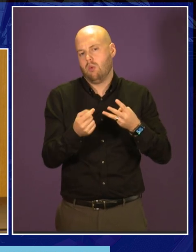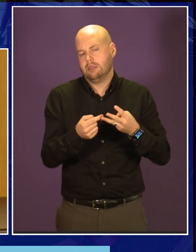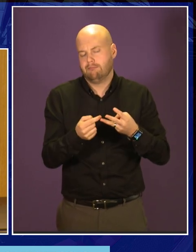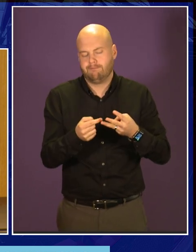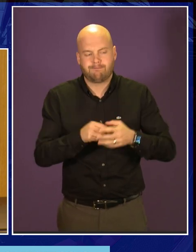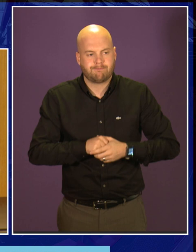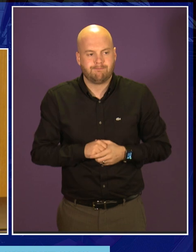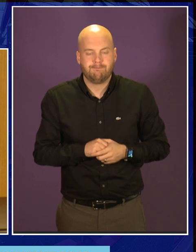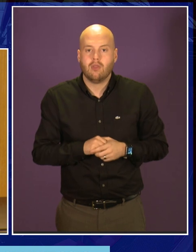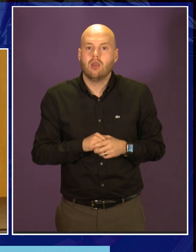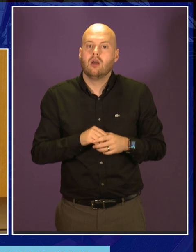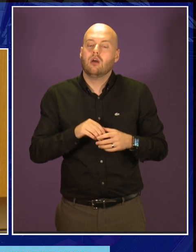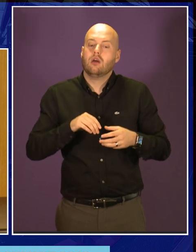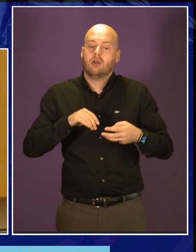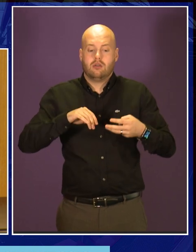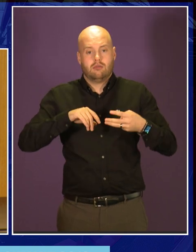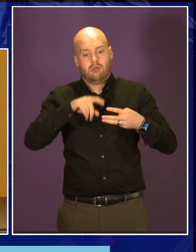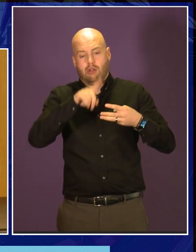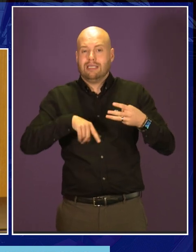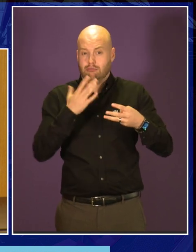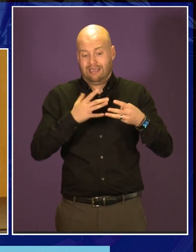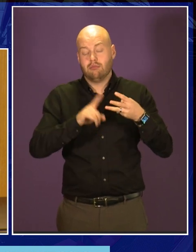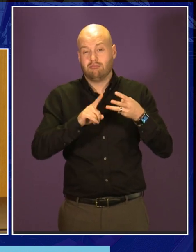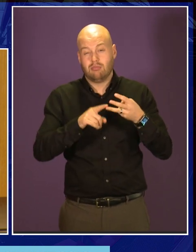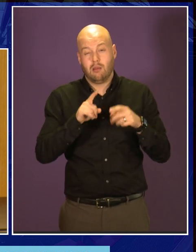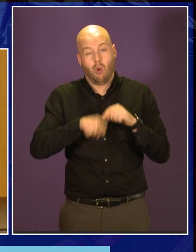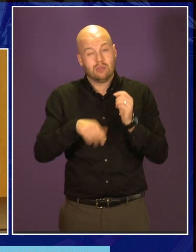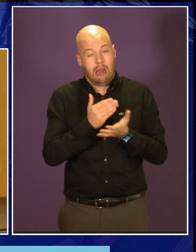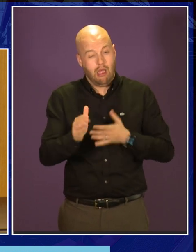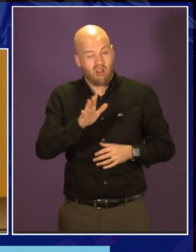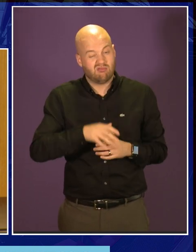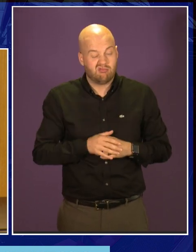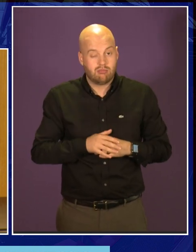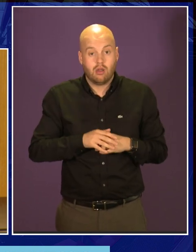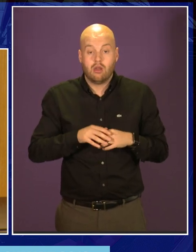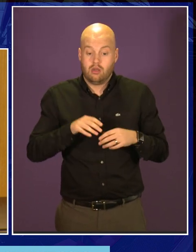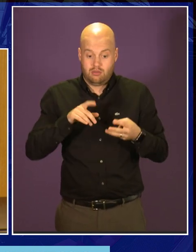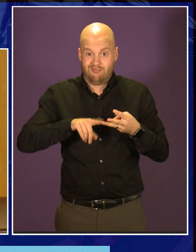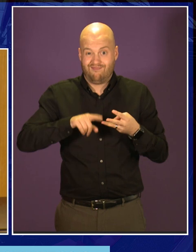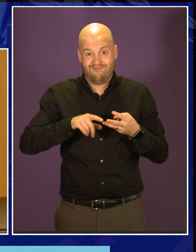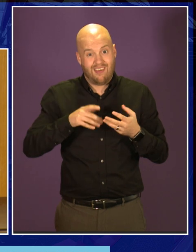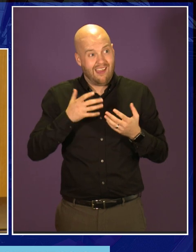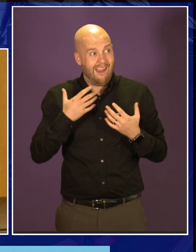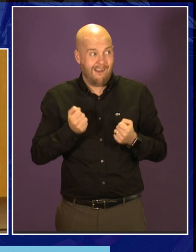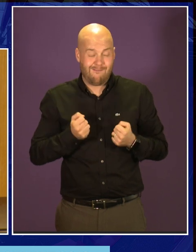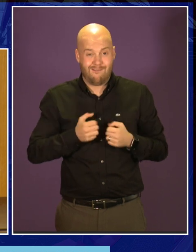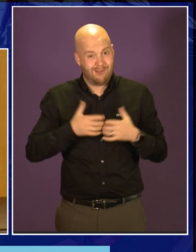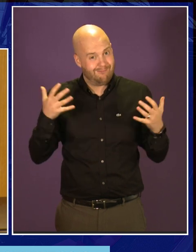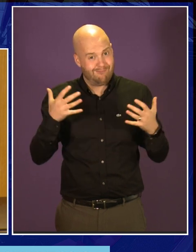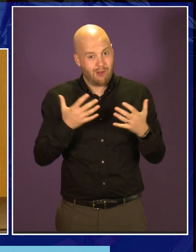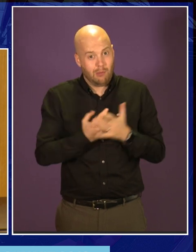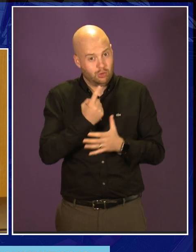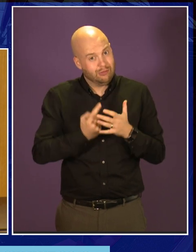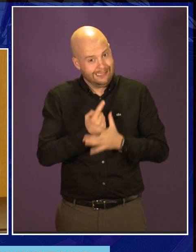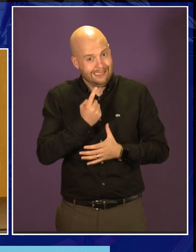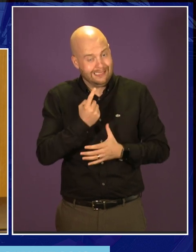thought, more than of all the three areas, there are huge opportunities, but there are still big challenges. Not least, and